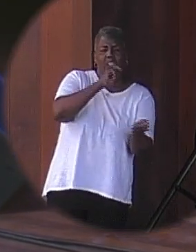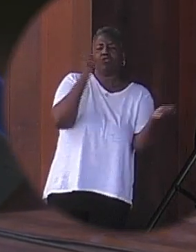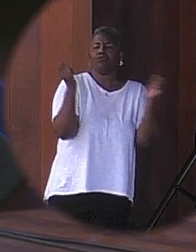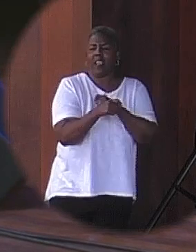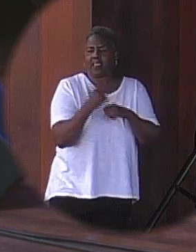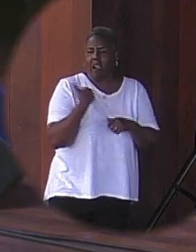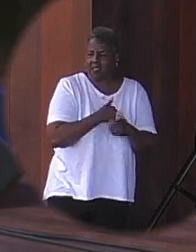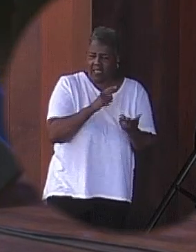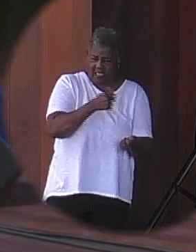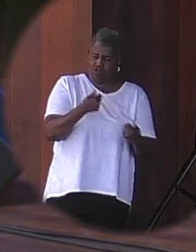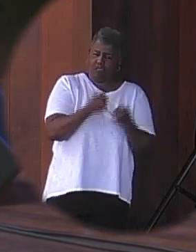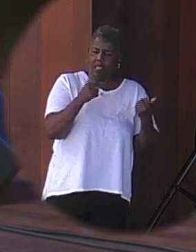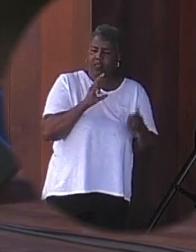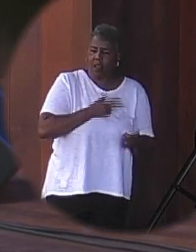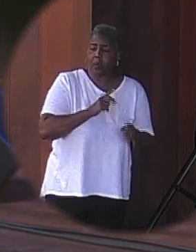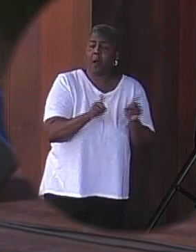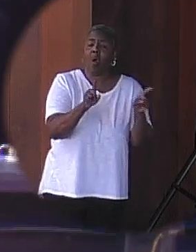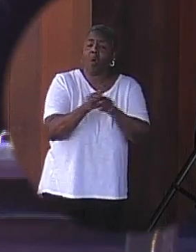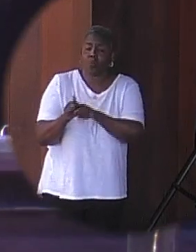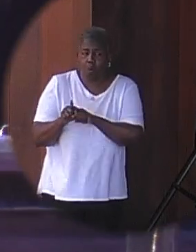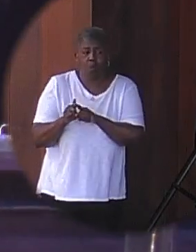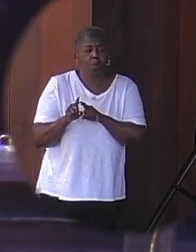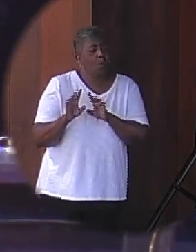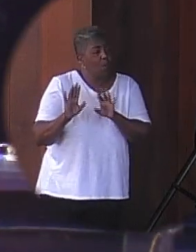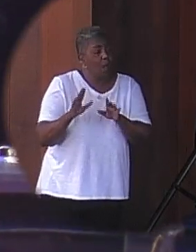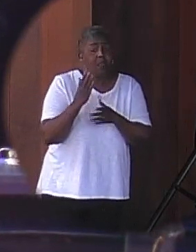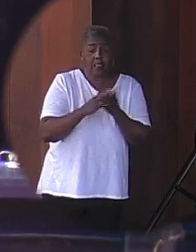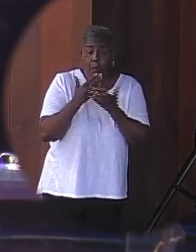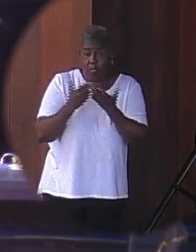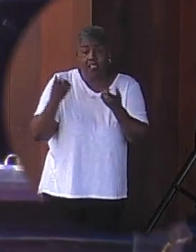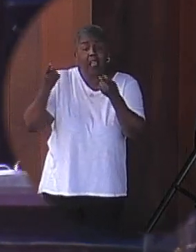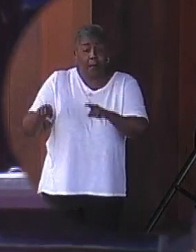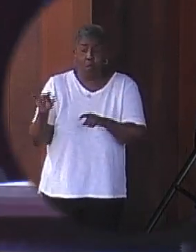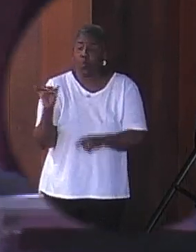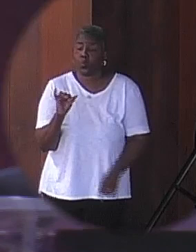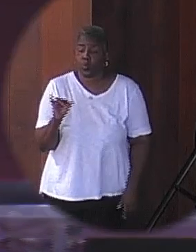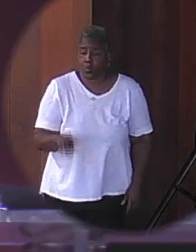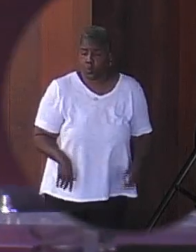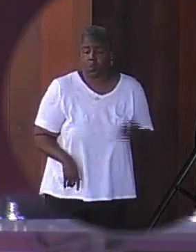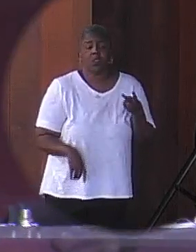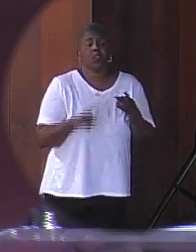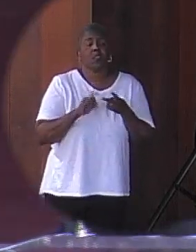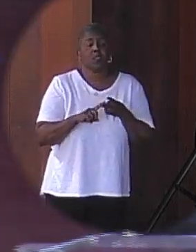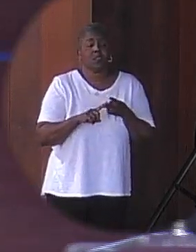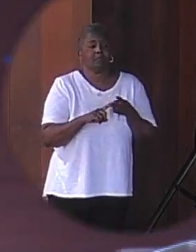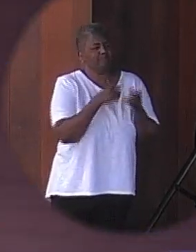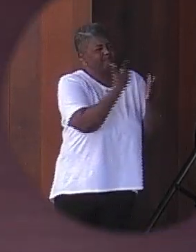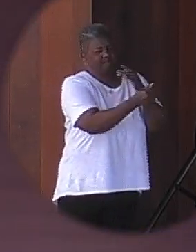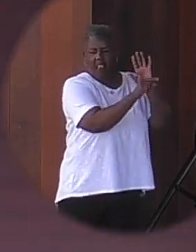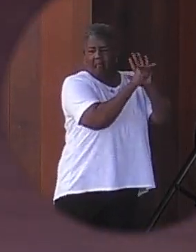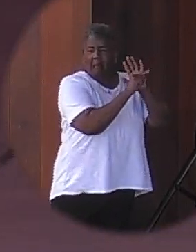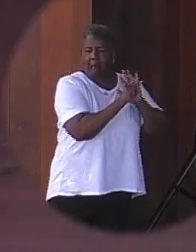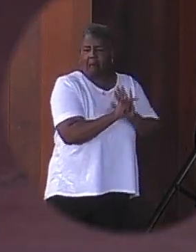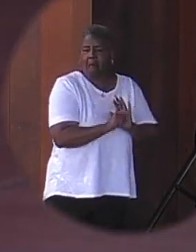us. But y'all, some good has come out of it. In spite of all that